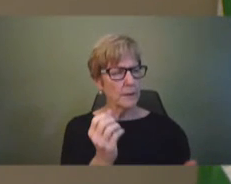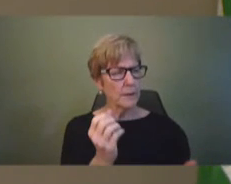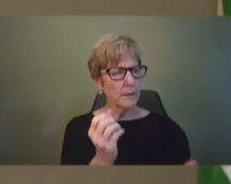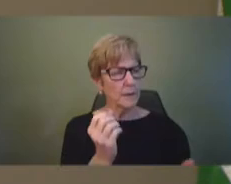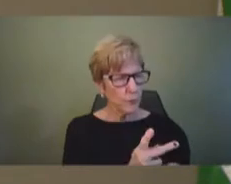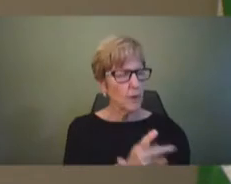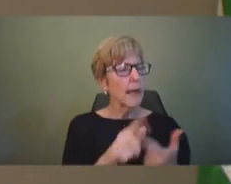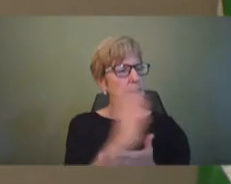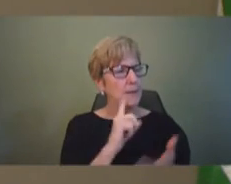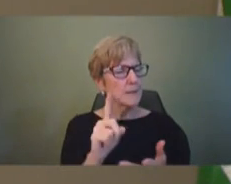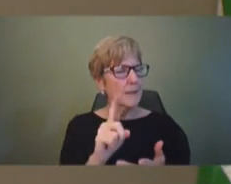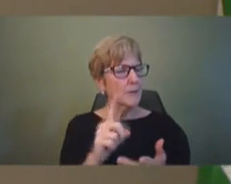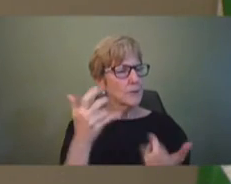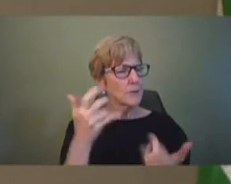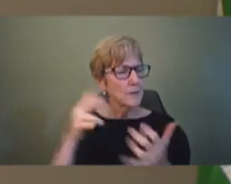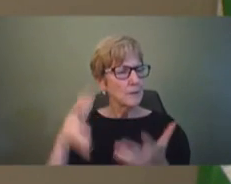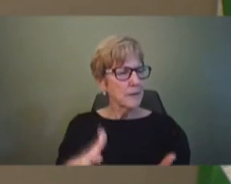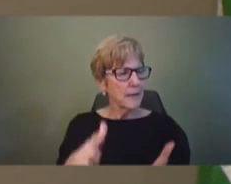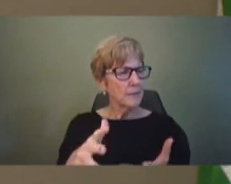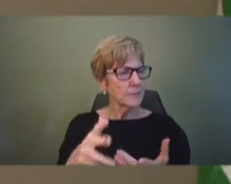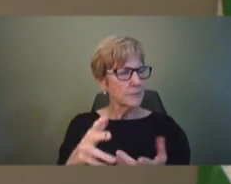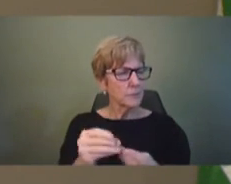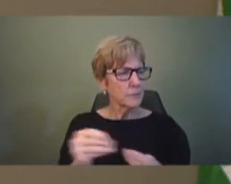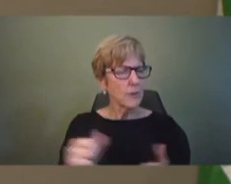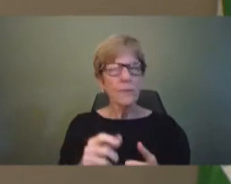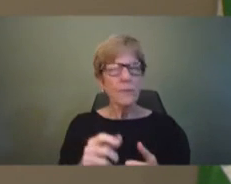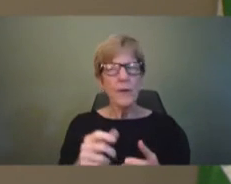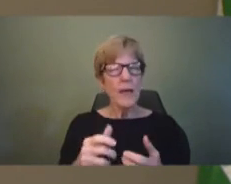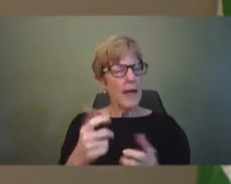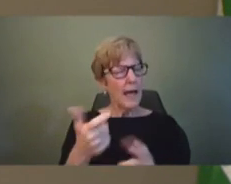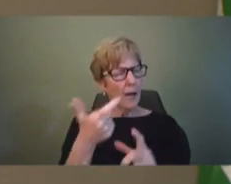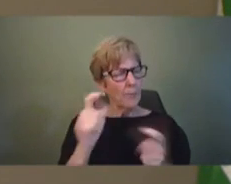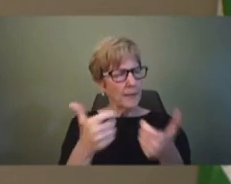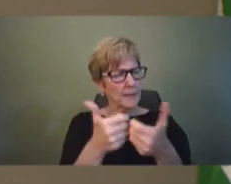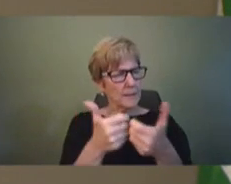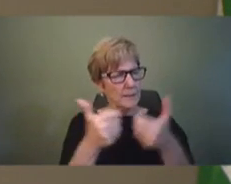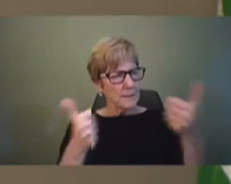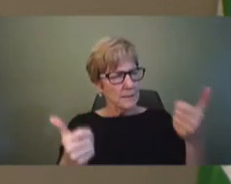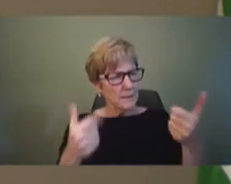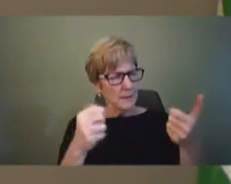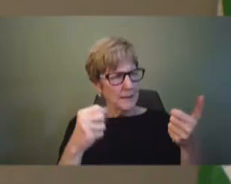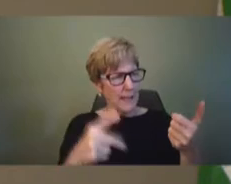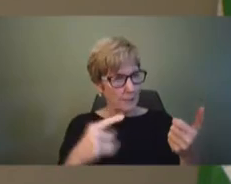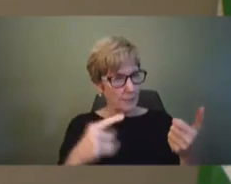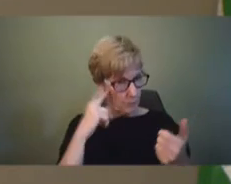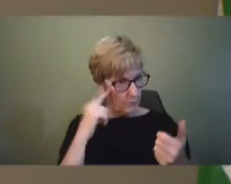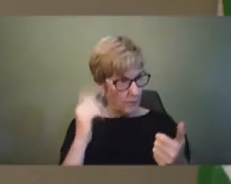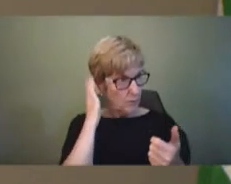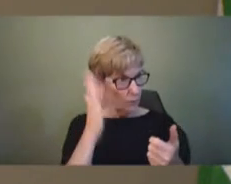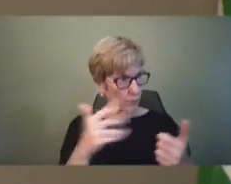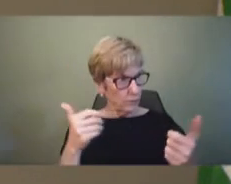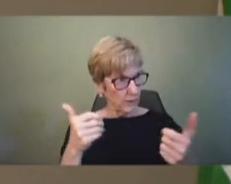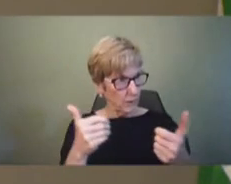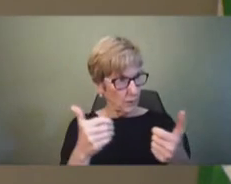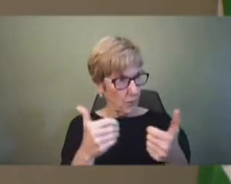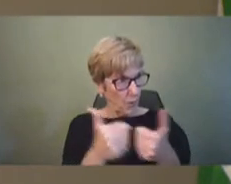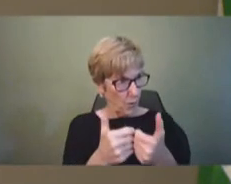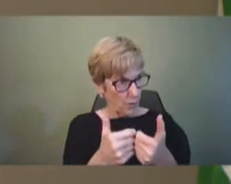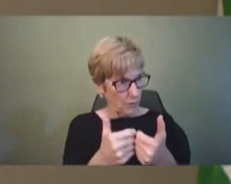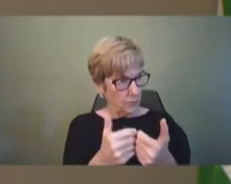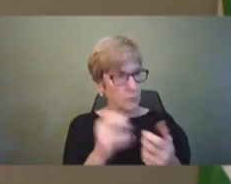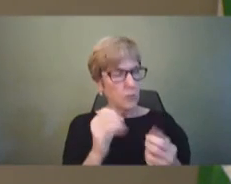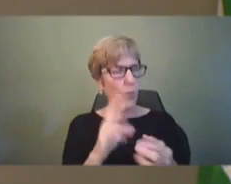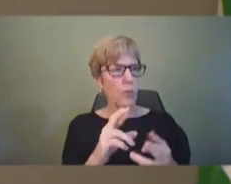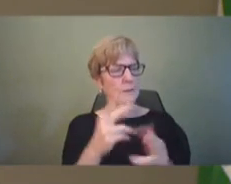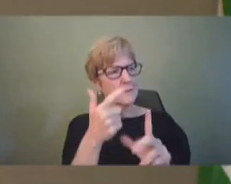so uh how do you big is the gap I mean is this something you feel is going to get close osed or does this require substantial